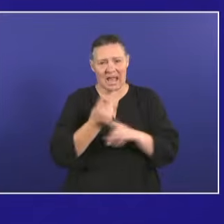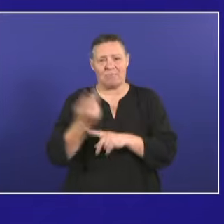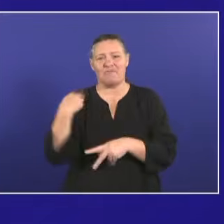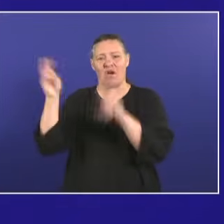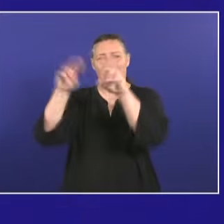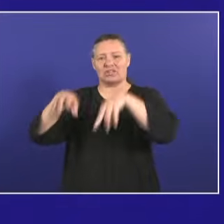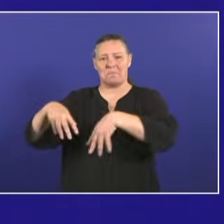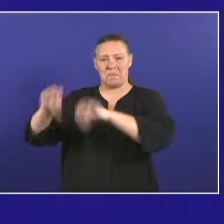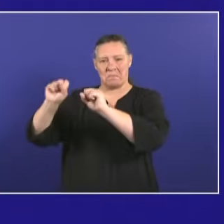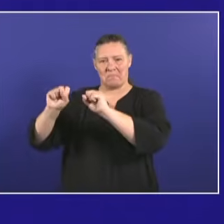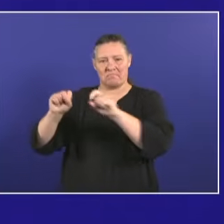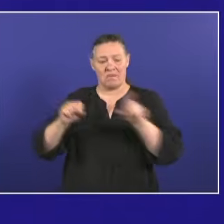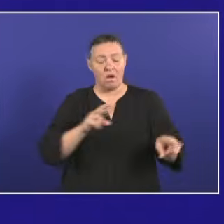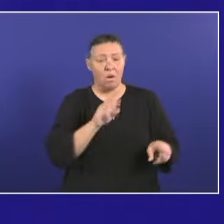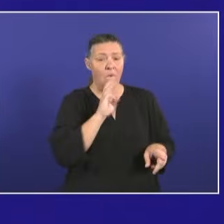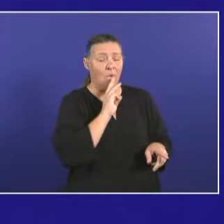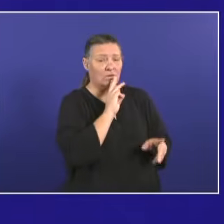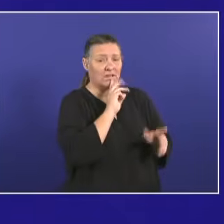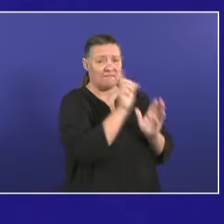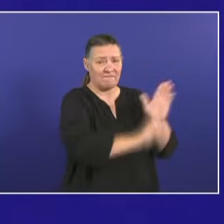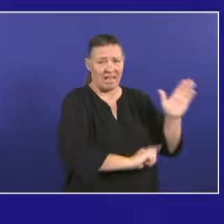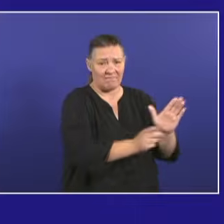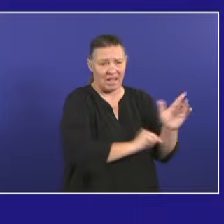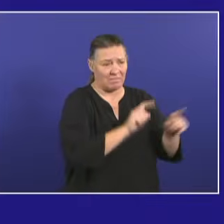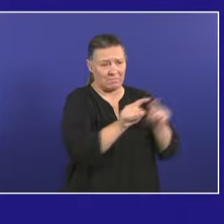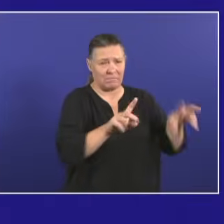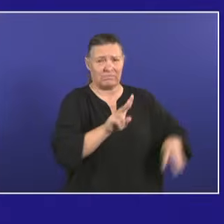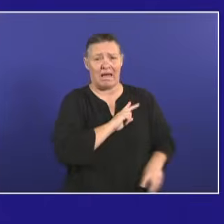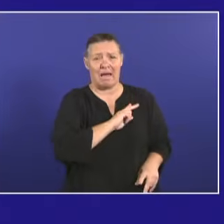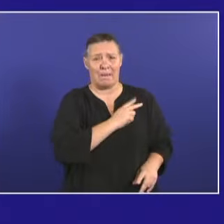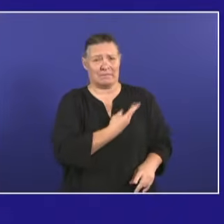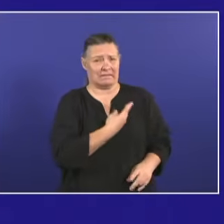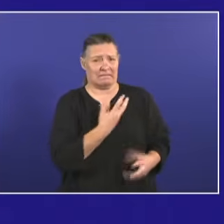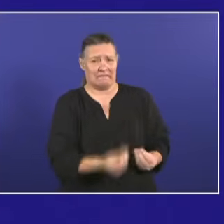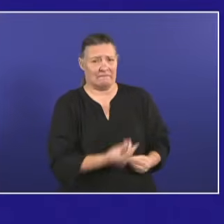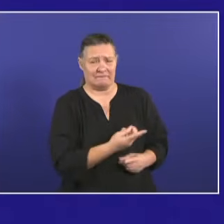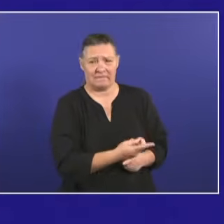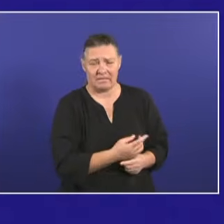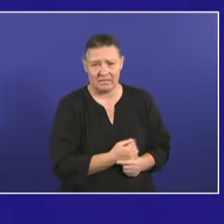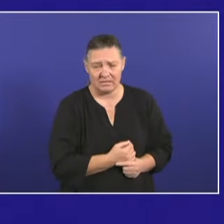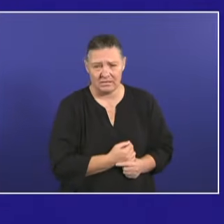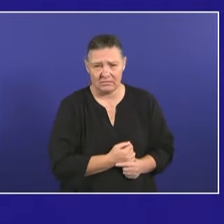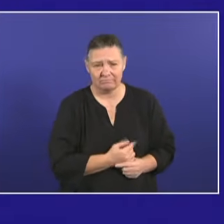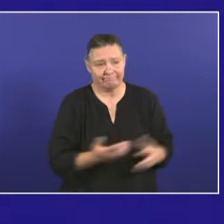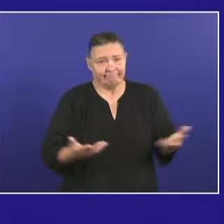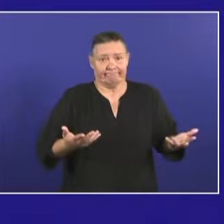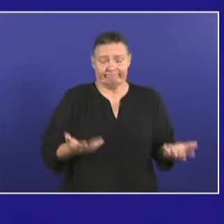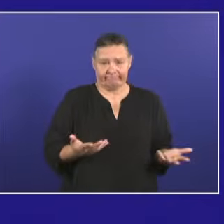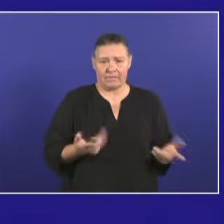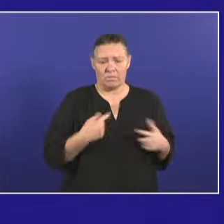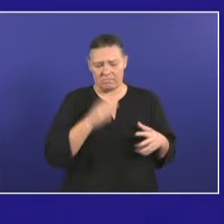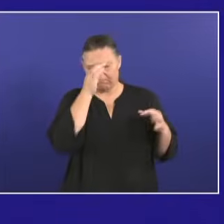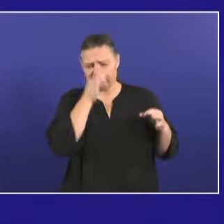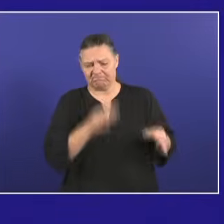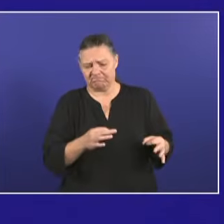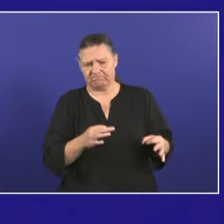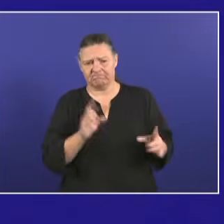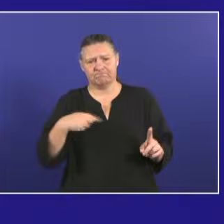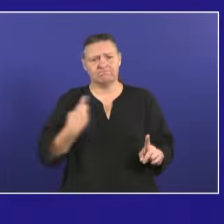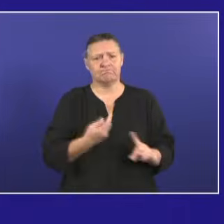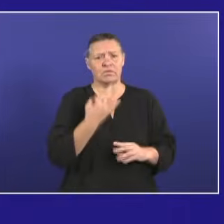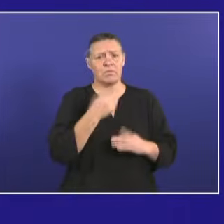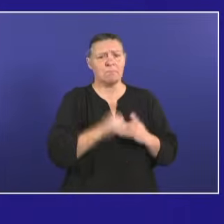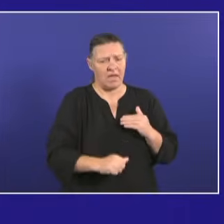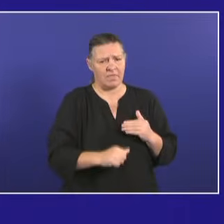getting incredibly frustrated with water failures across the country. And it's one of those things we decided to act on over the last